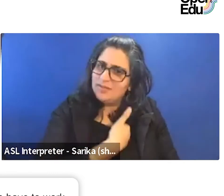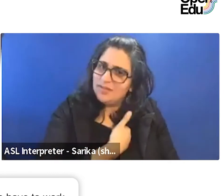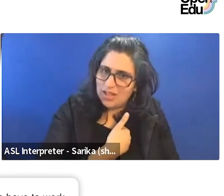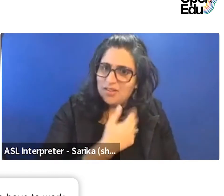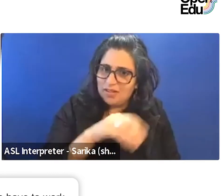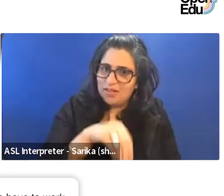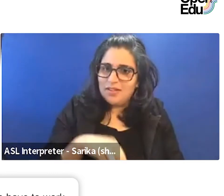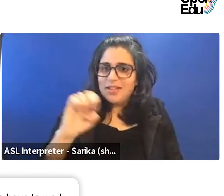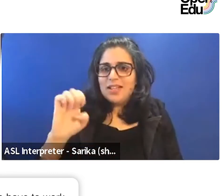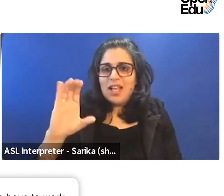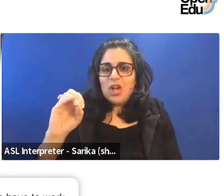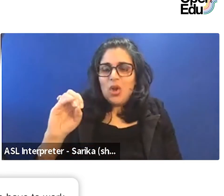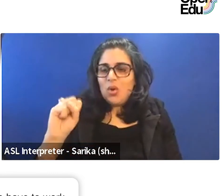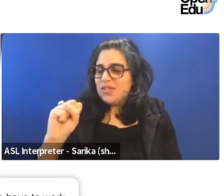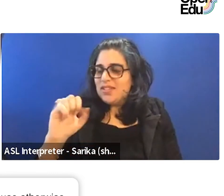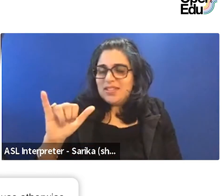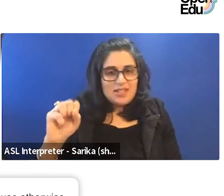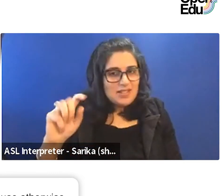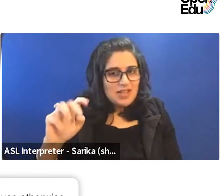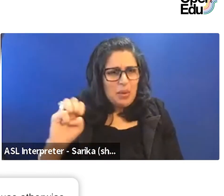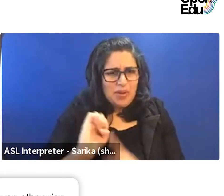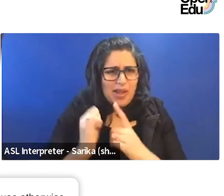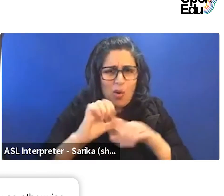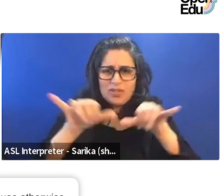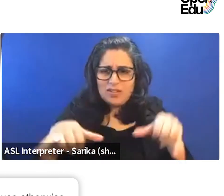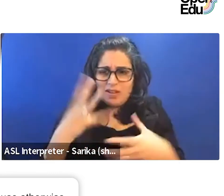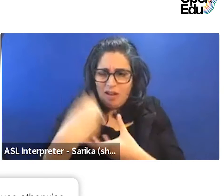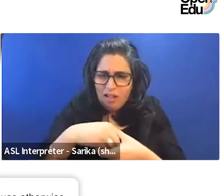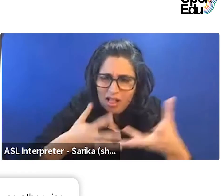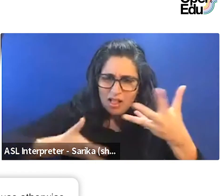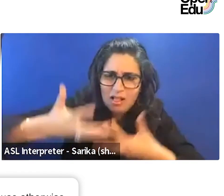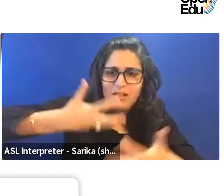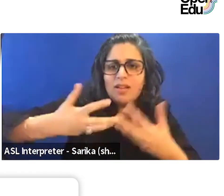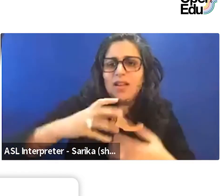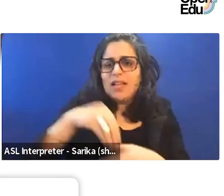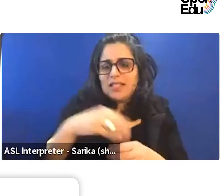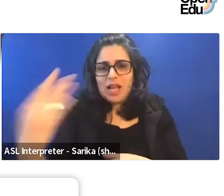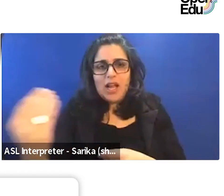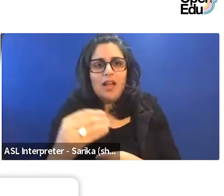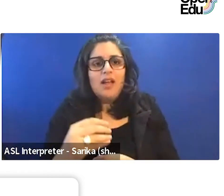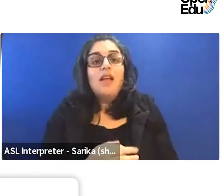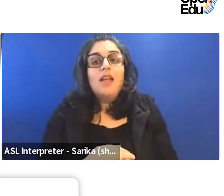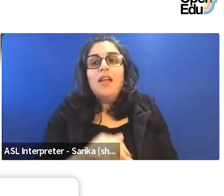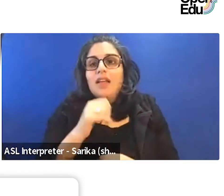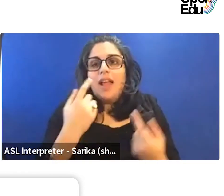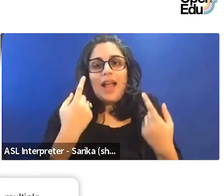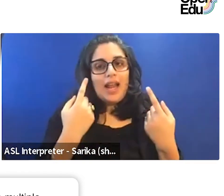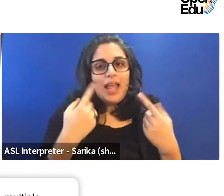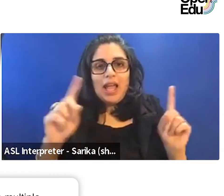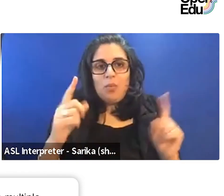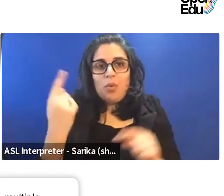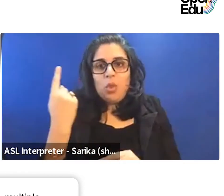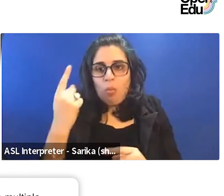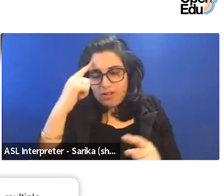work inside outside as much as possible, because otherwise it's not just going to happen with one strategy. It's